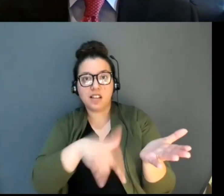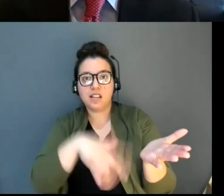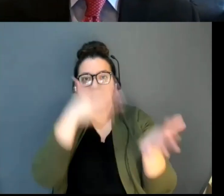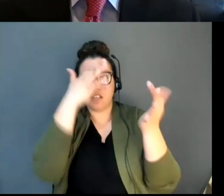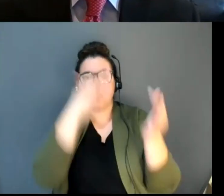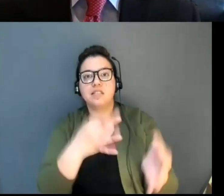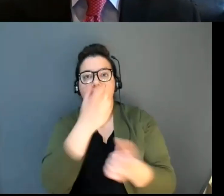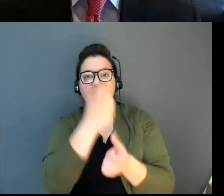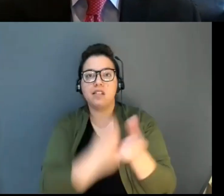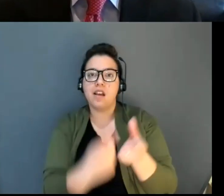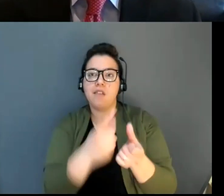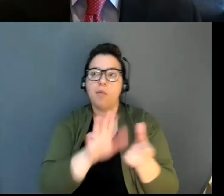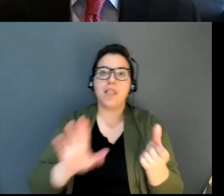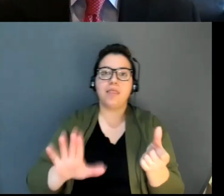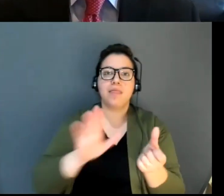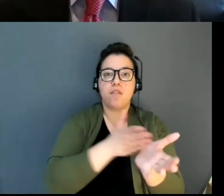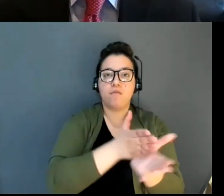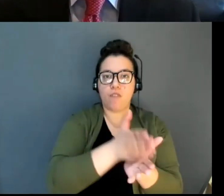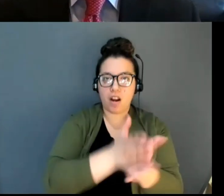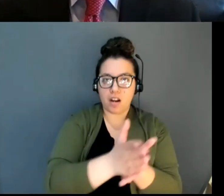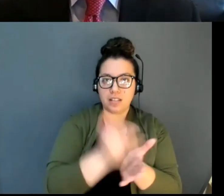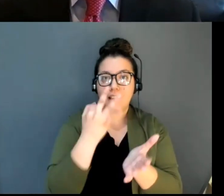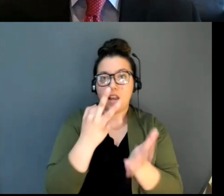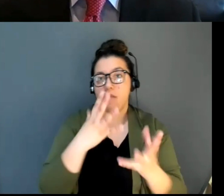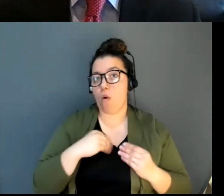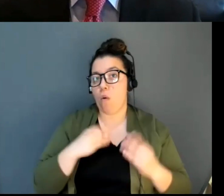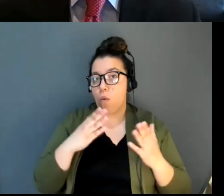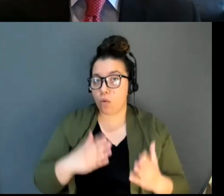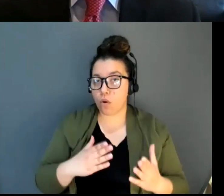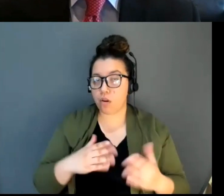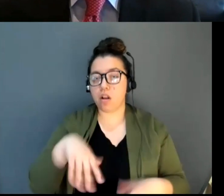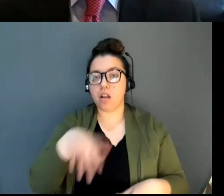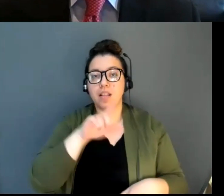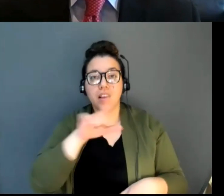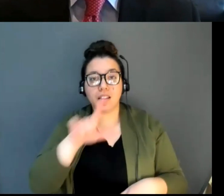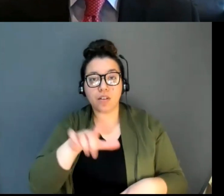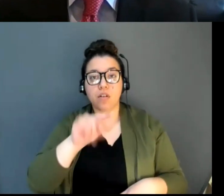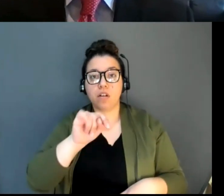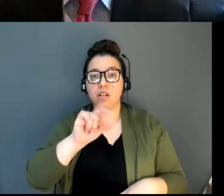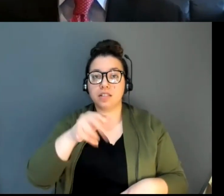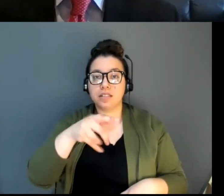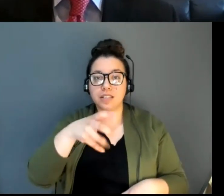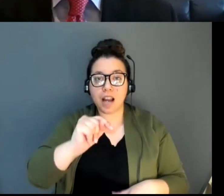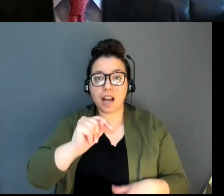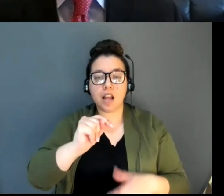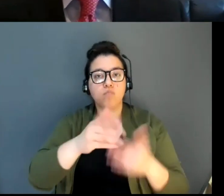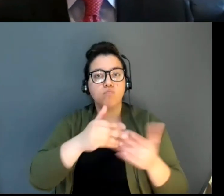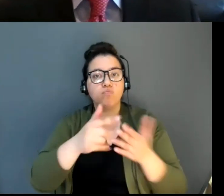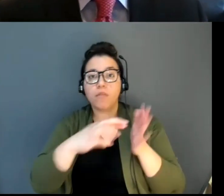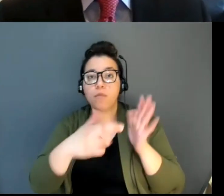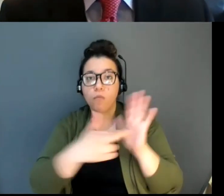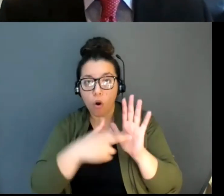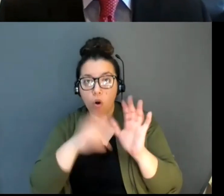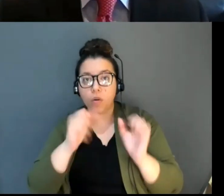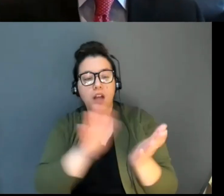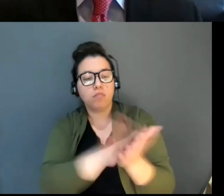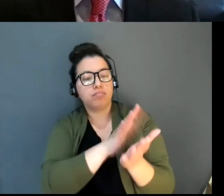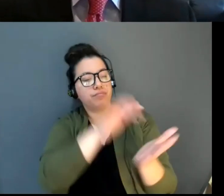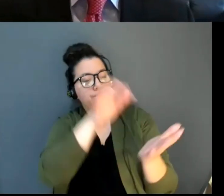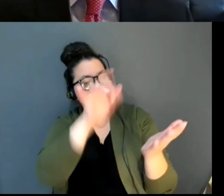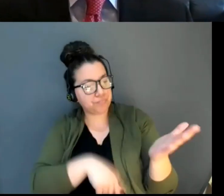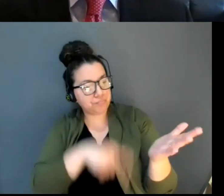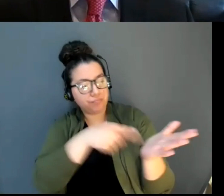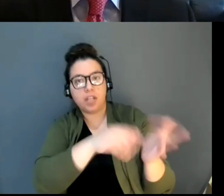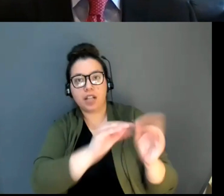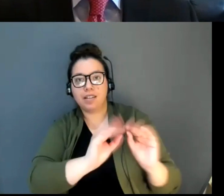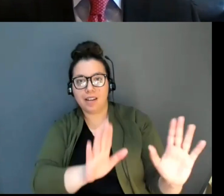respective rights are, whether you're an owner or you're a landlord or you're a tenant, etc. And it's important for lawyers to